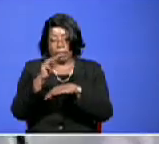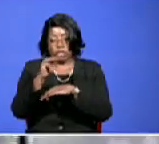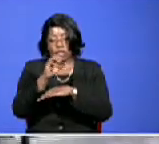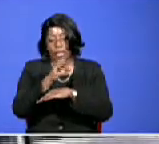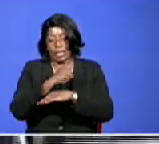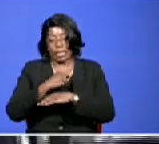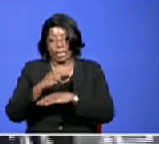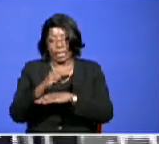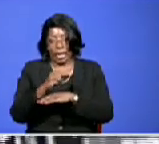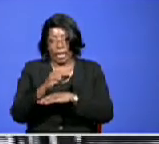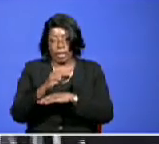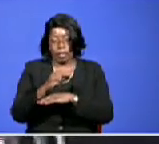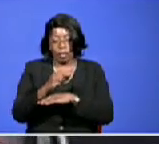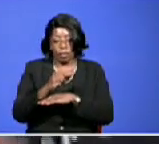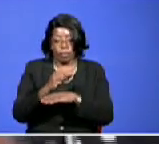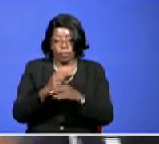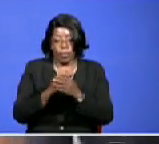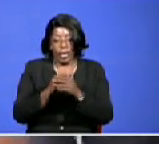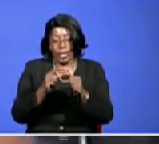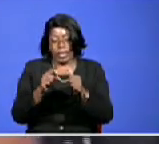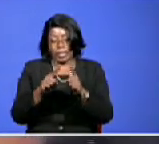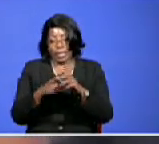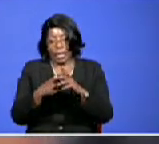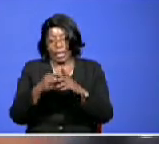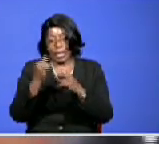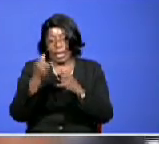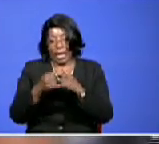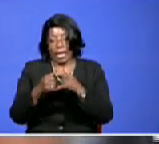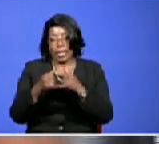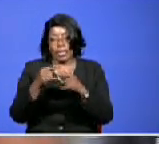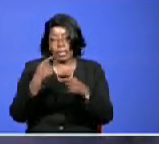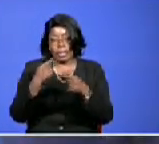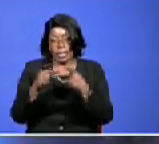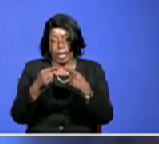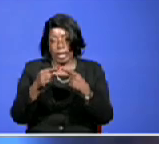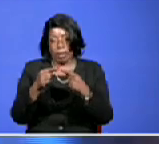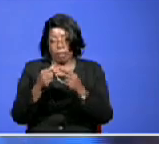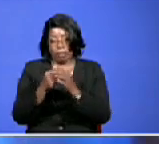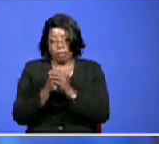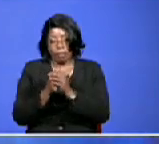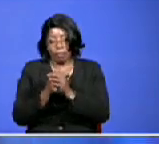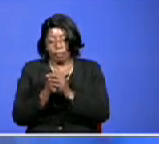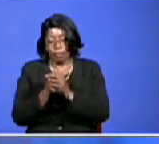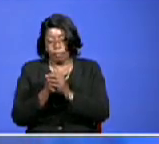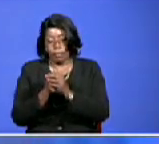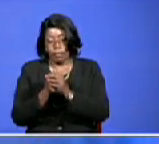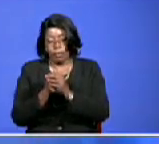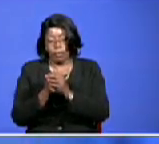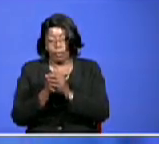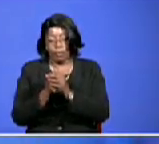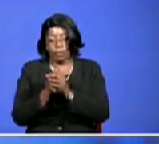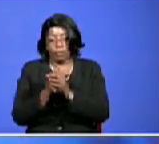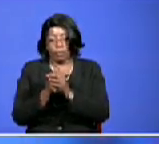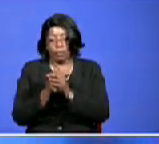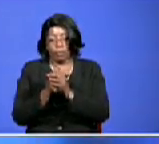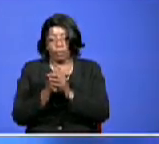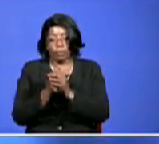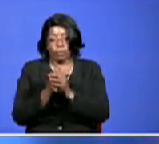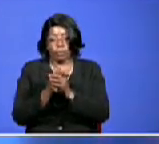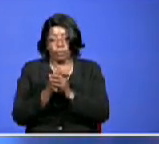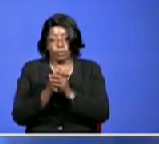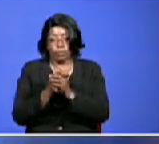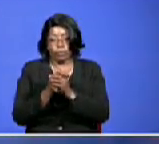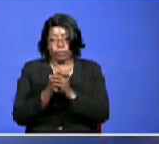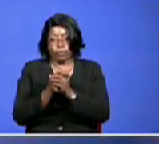to 2018. As a freshman, he started the final 16 games in the Spartans' surprising run to the 2015 Final Four, where they ultimately lost